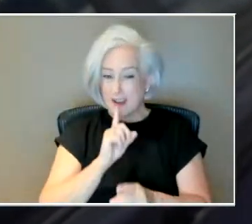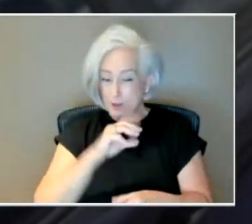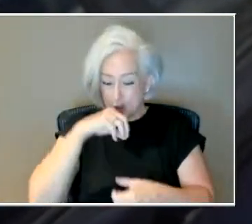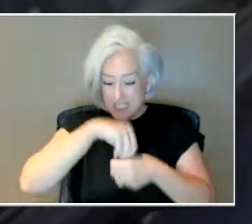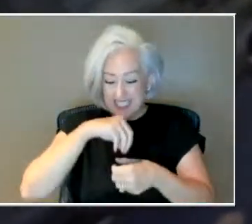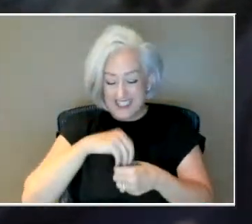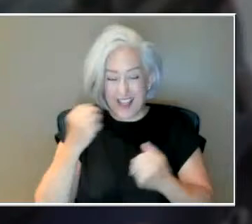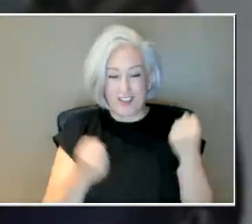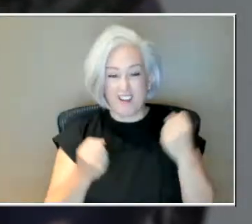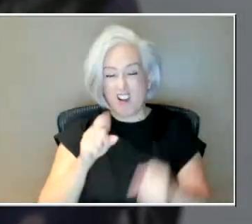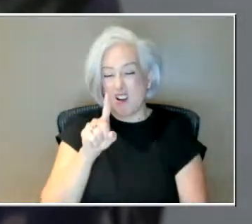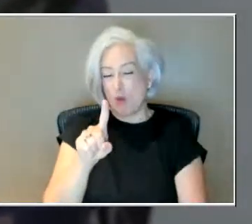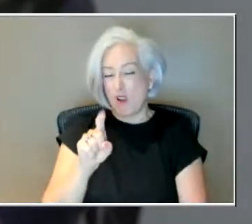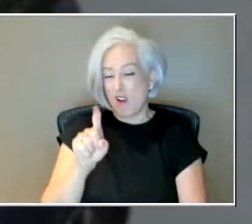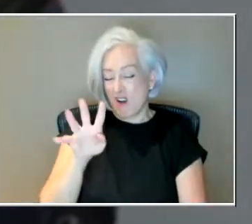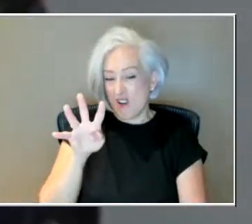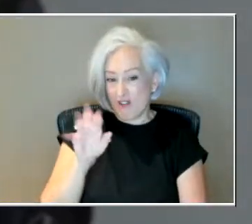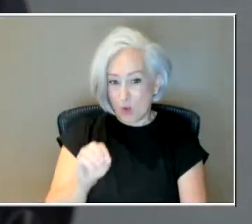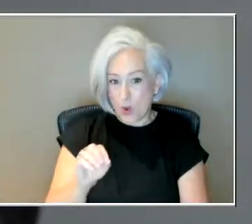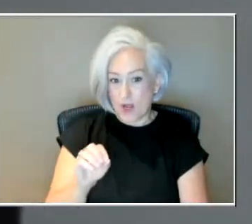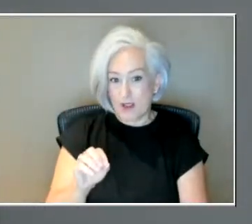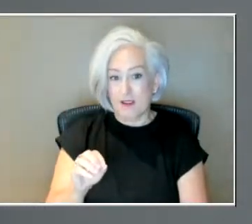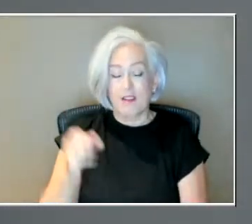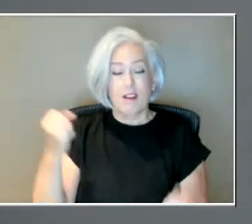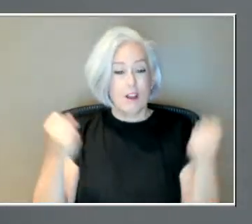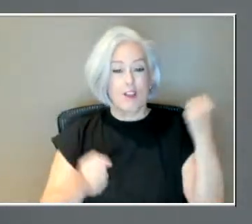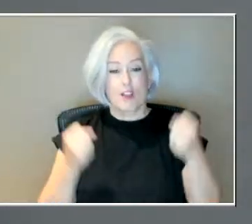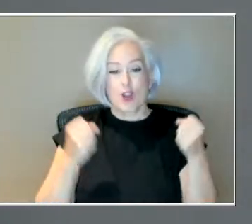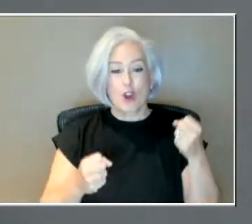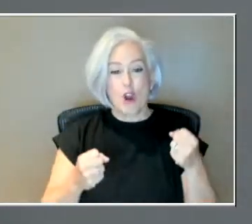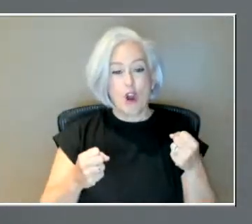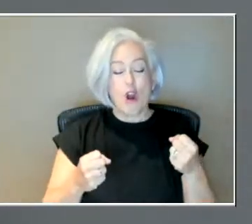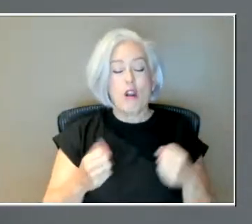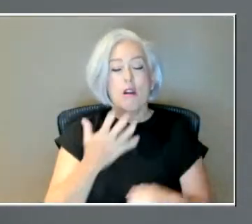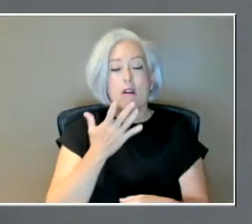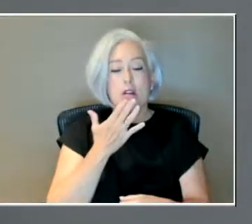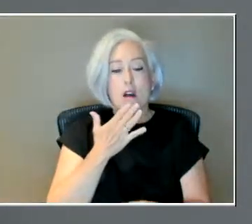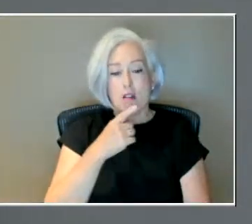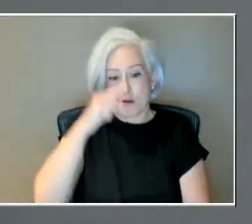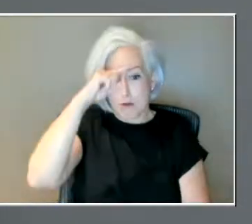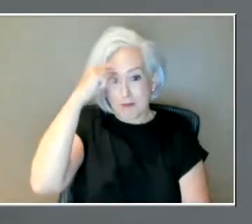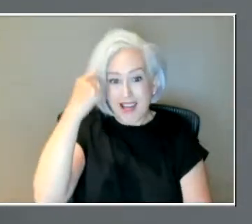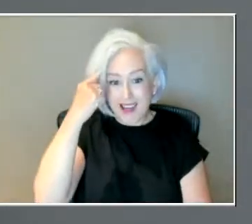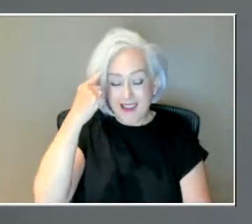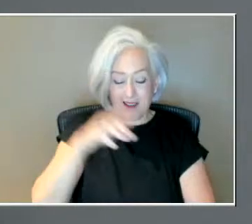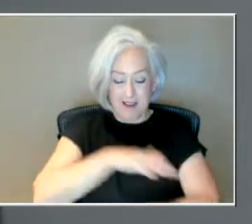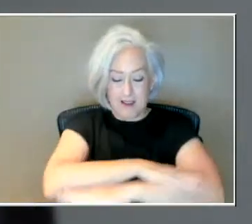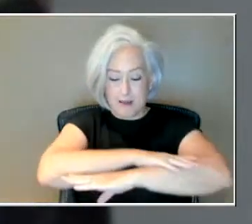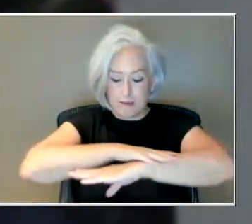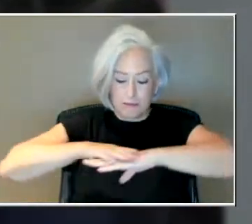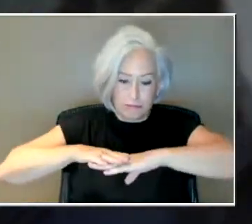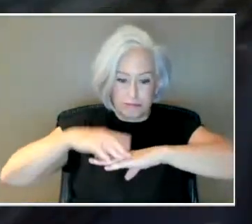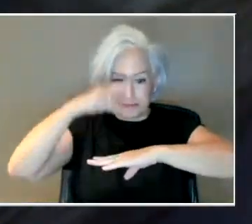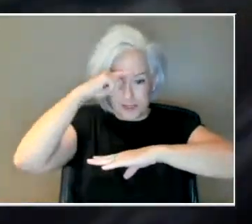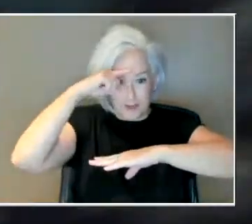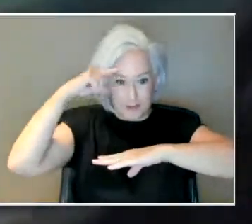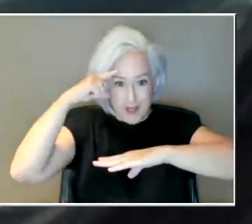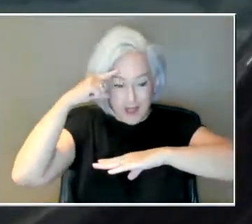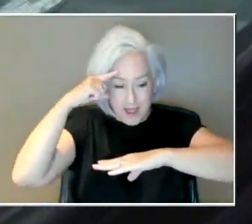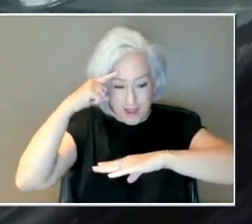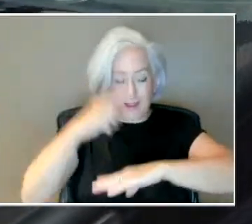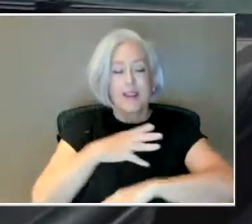This vehicle doesn't have a lot of tint on it. It's black in color. We're on an asphalt, and so I'm sure you're really feeling it. So let's go ahead and take your vital signs again.